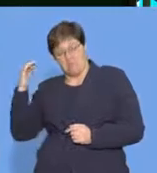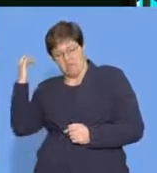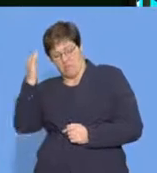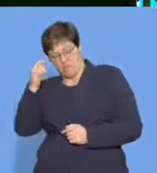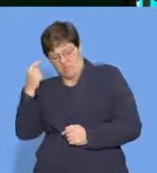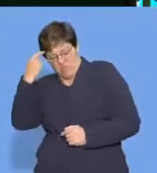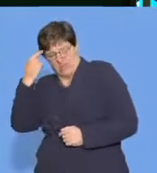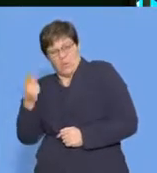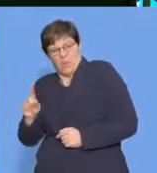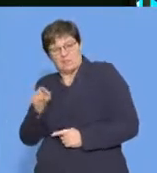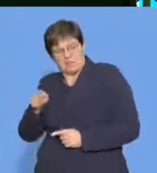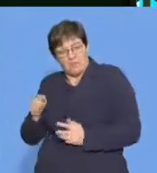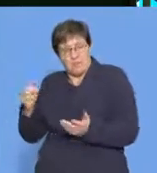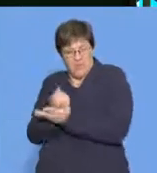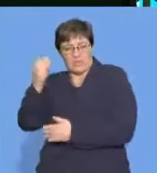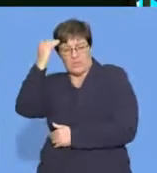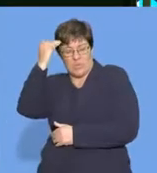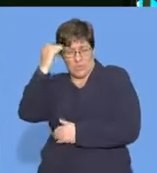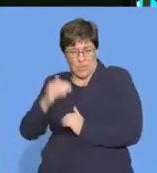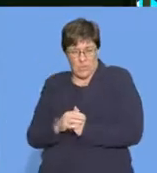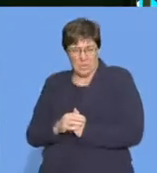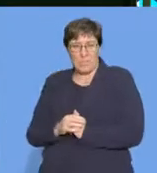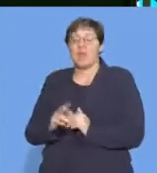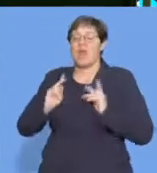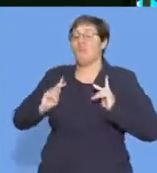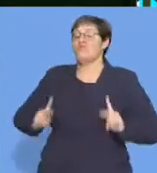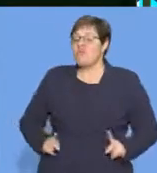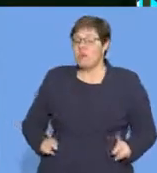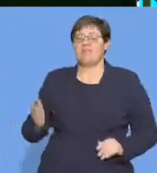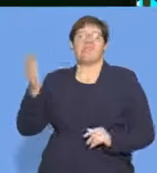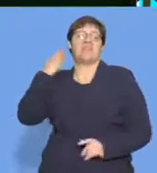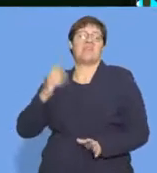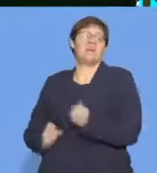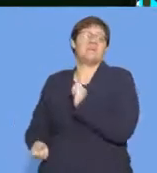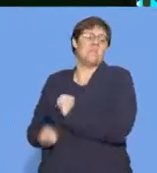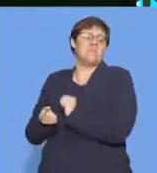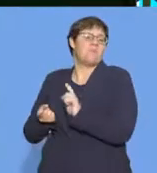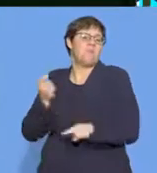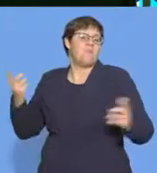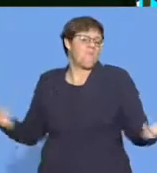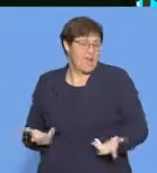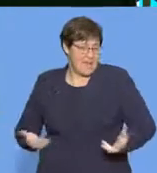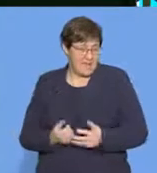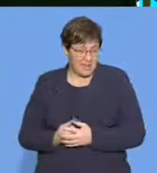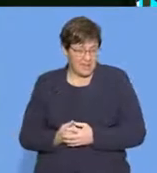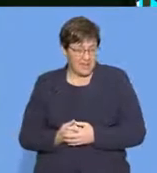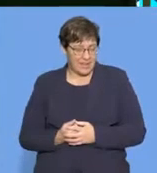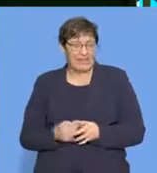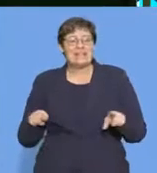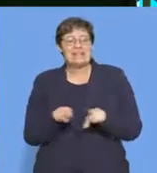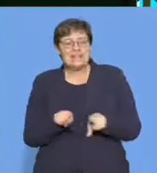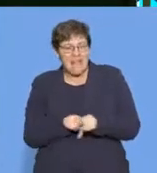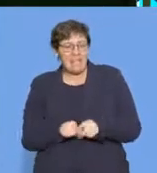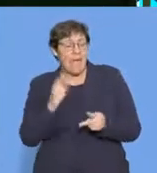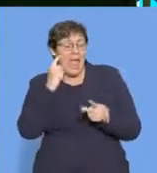is a theory of human origins, of where we originated from. And then also you need to know the